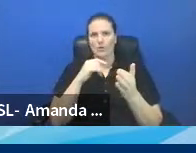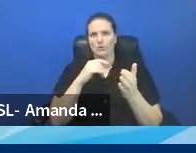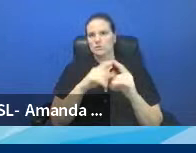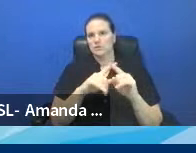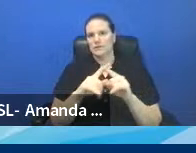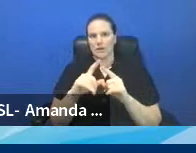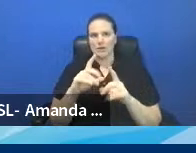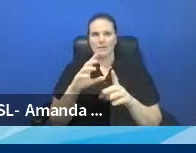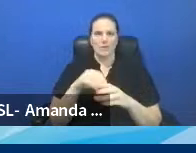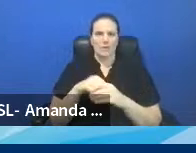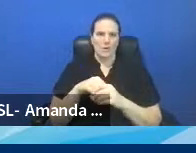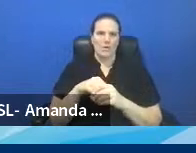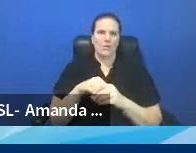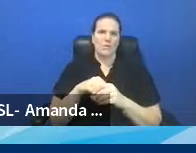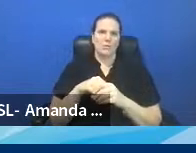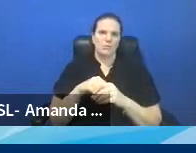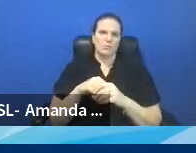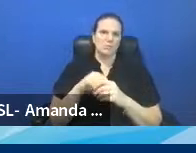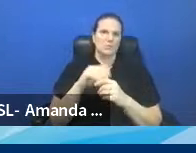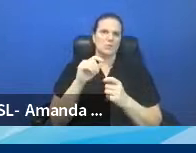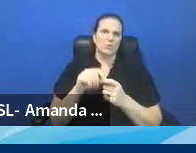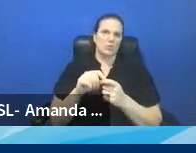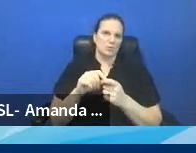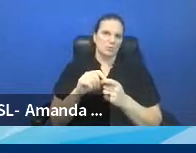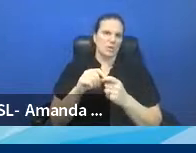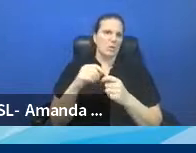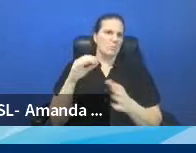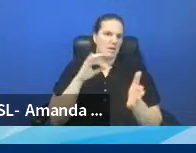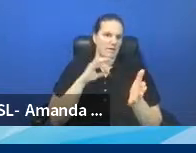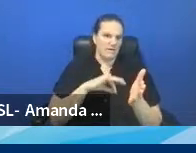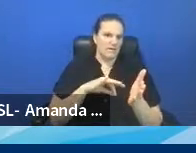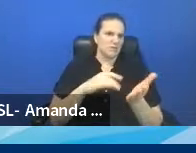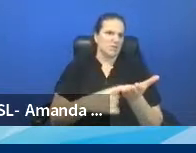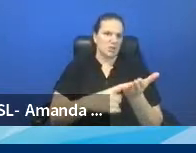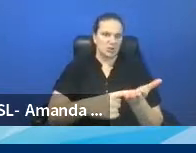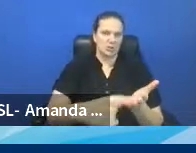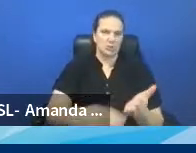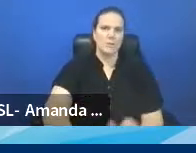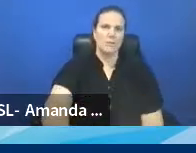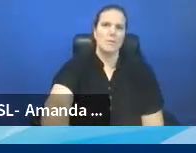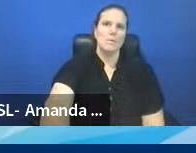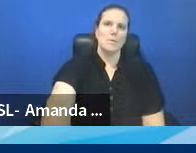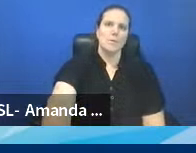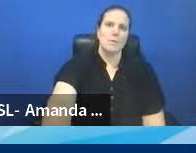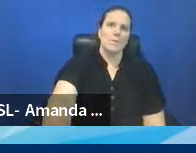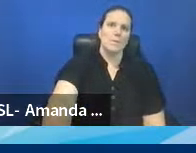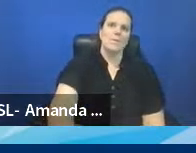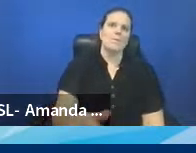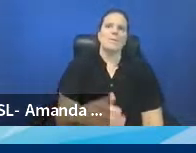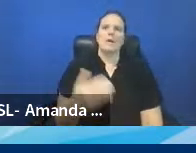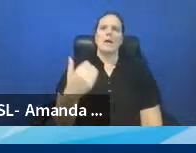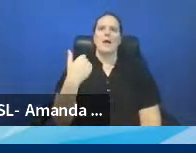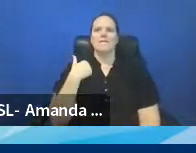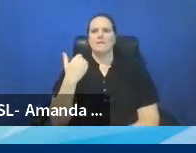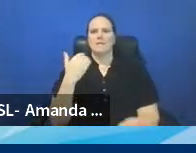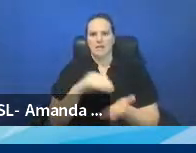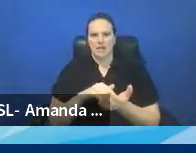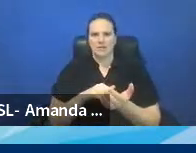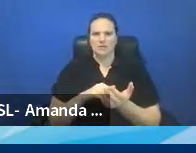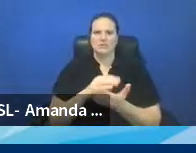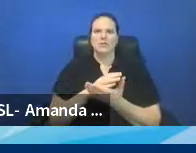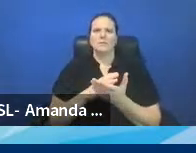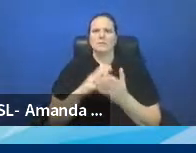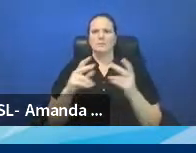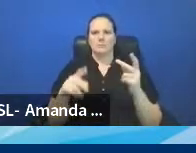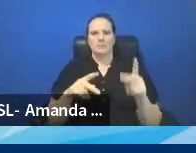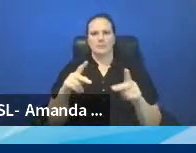aspects of certain benefits discussions. So we have, once again, some folks, if